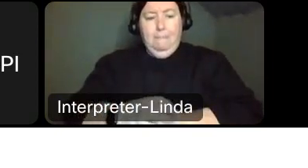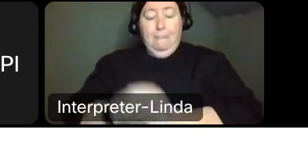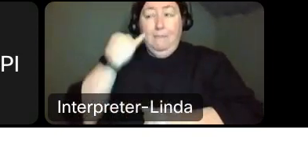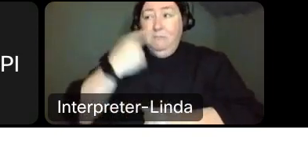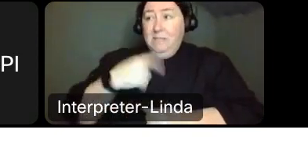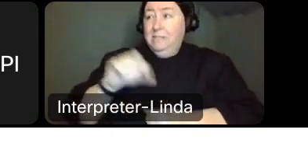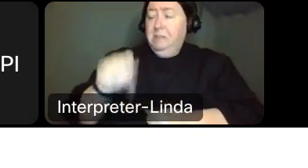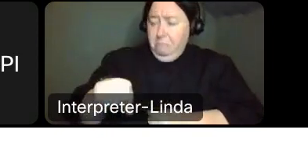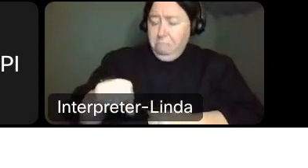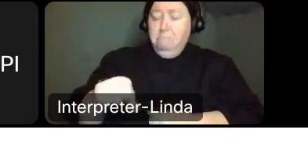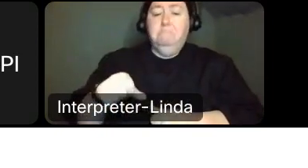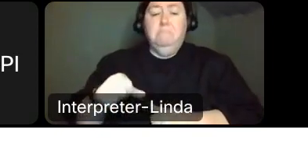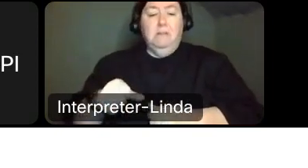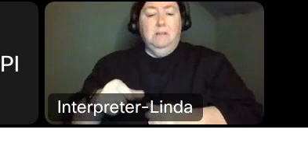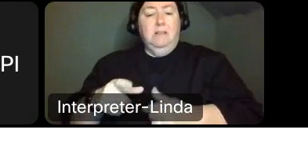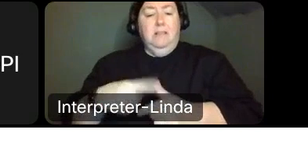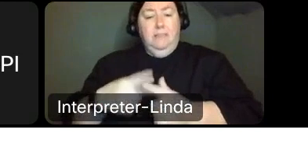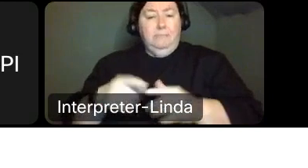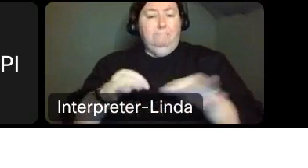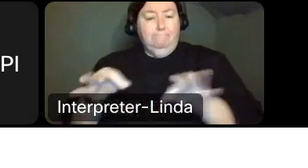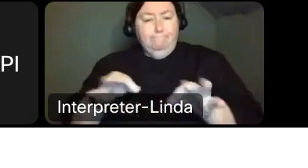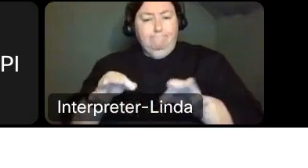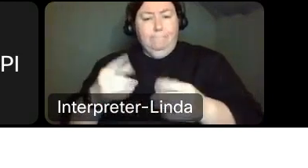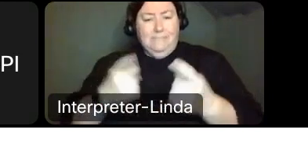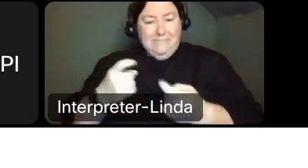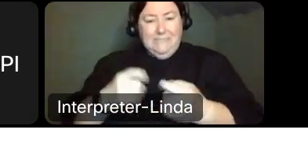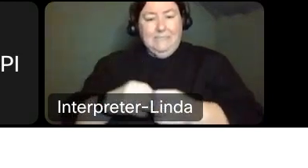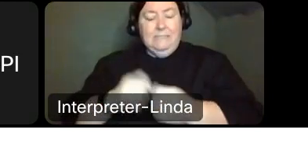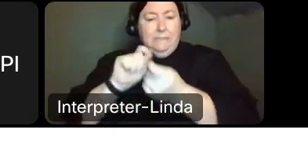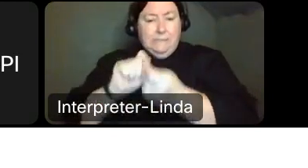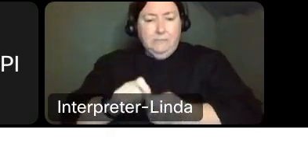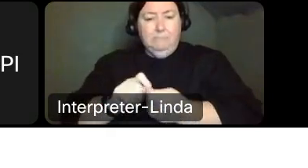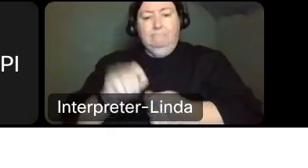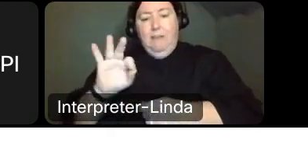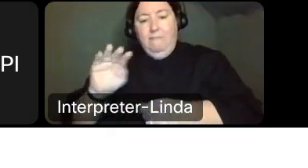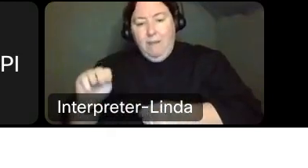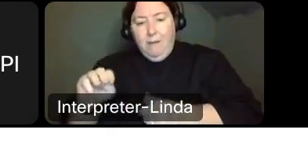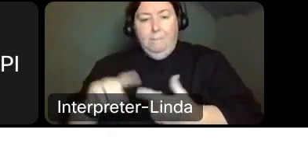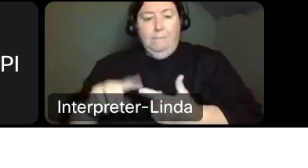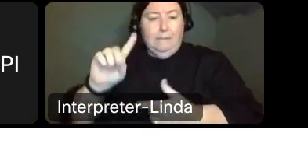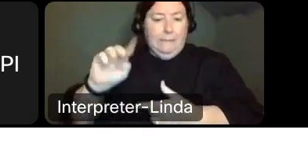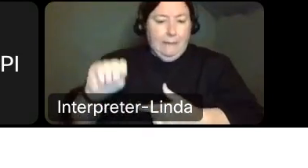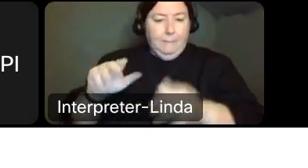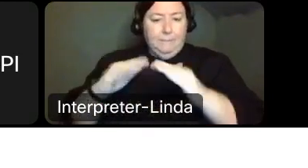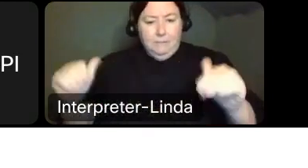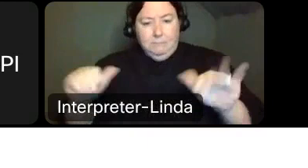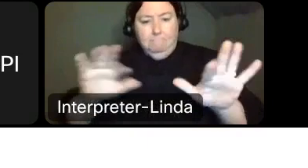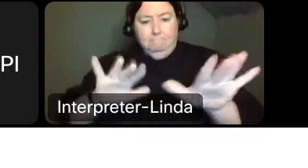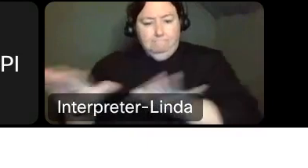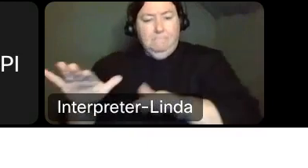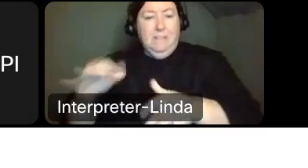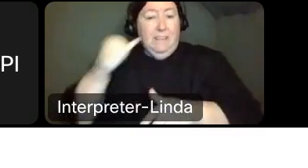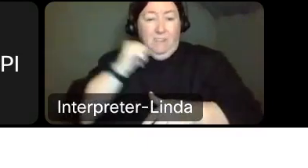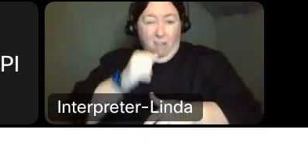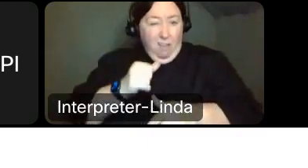they do, then we start getting questions about that technology. If you say no, then that section is skipped and you go on further into